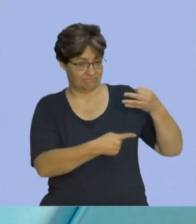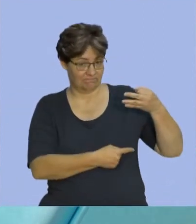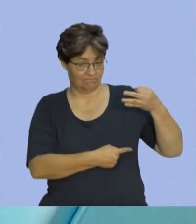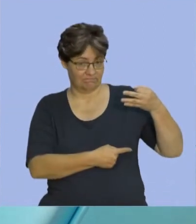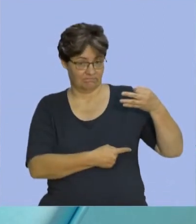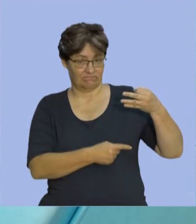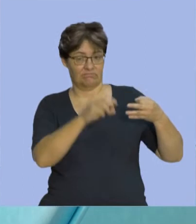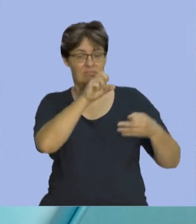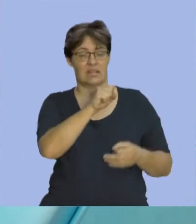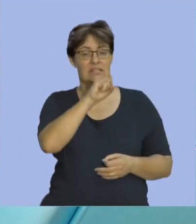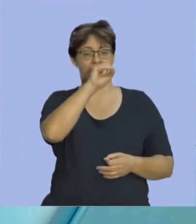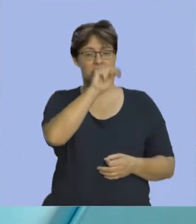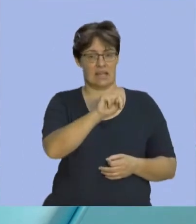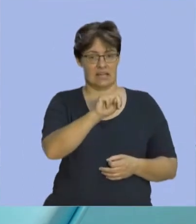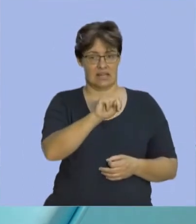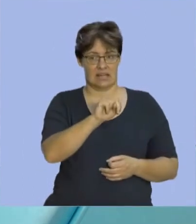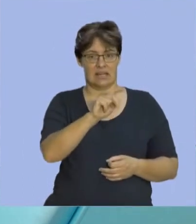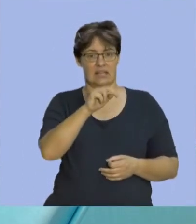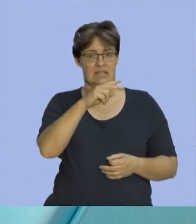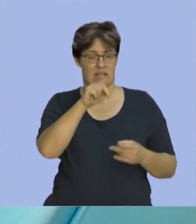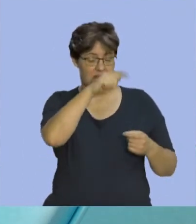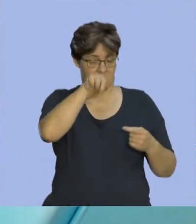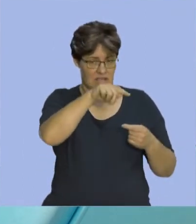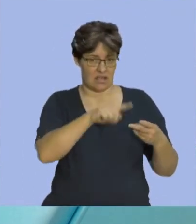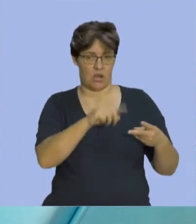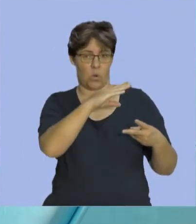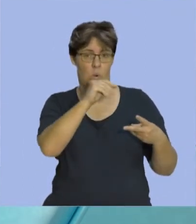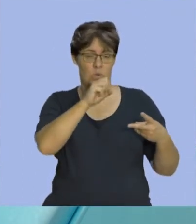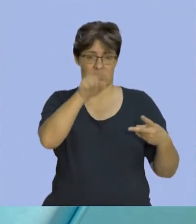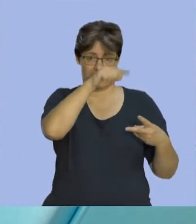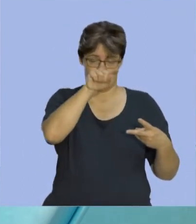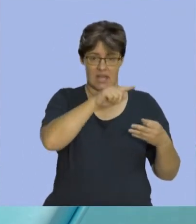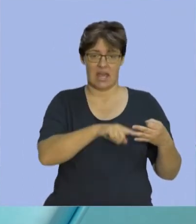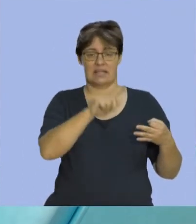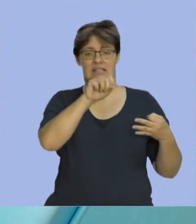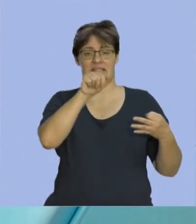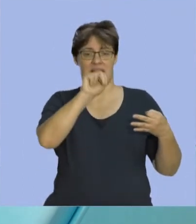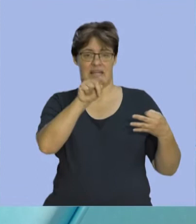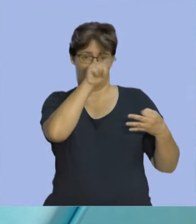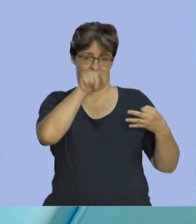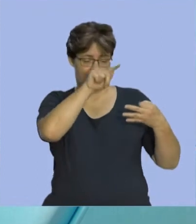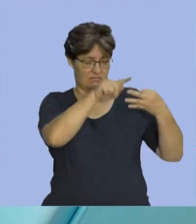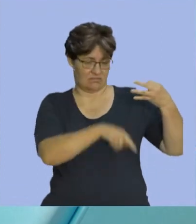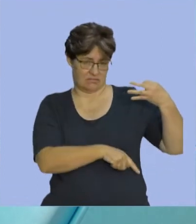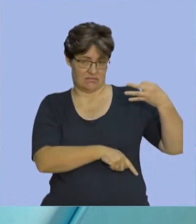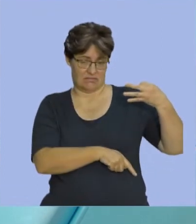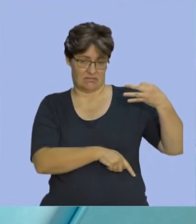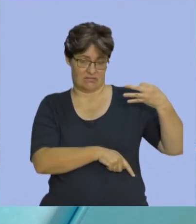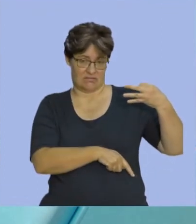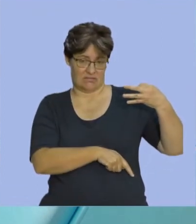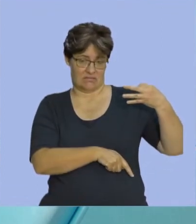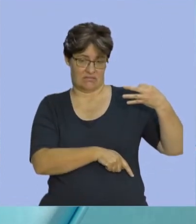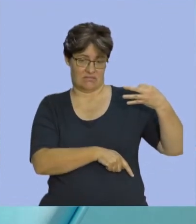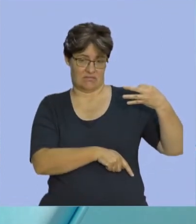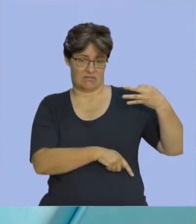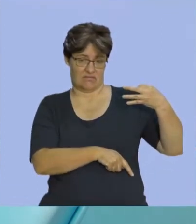main graphs is sine theta, cos theta, and tan theta. Those are the 3 graphs. The